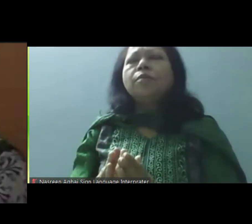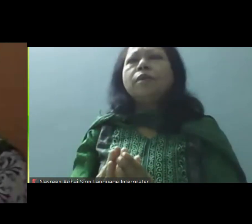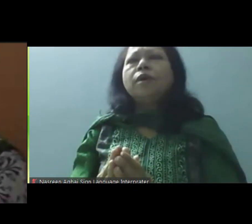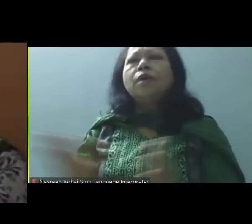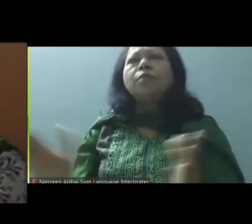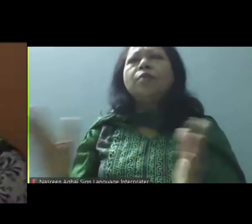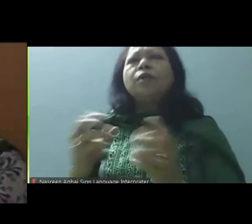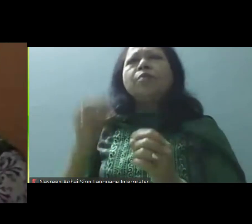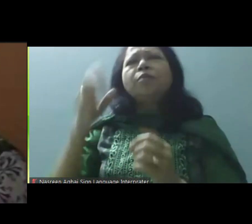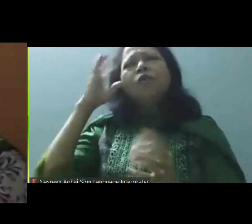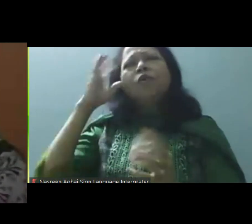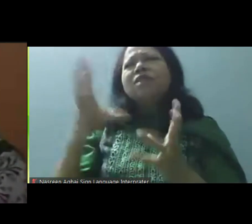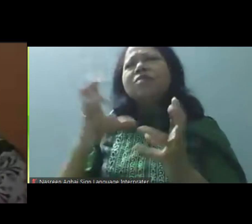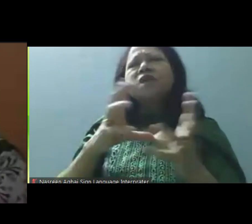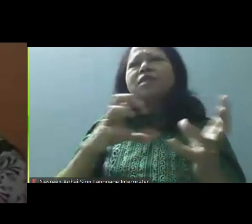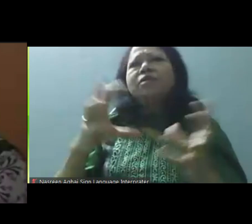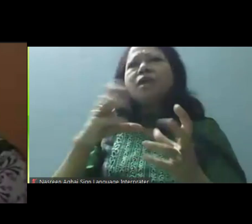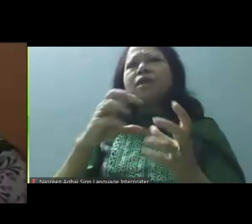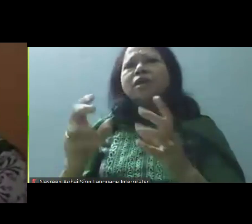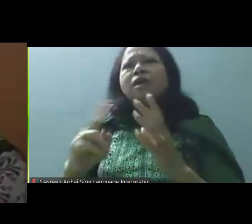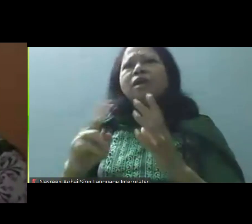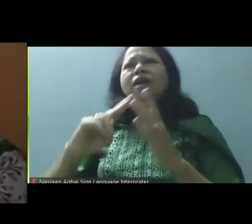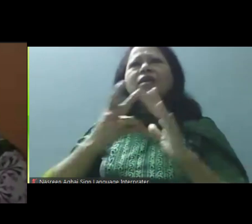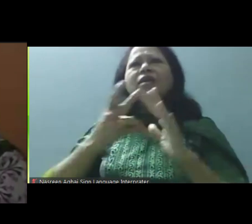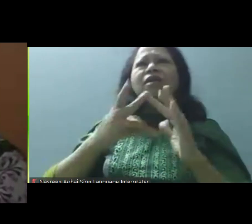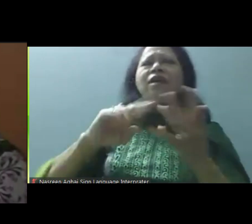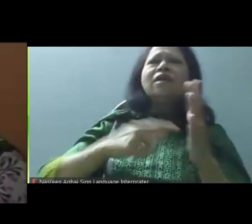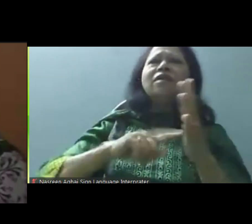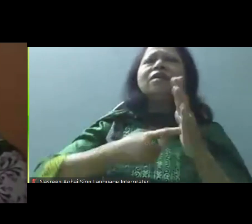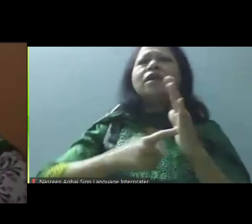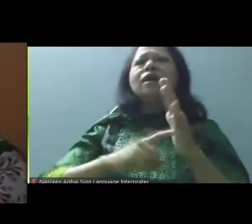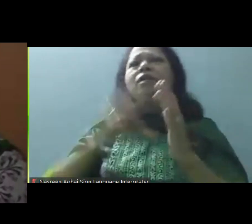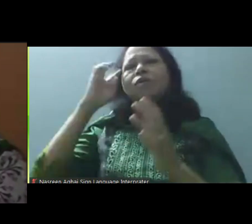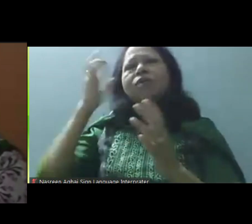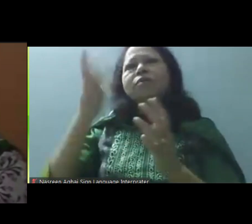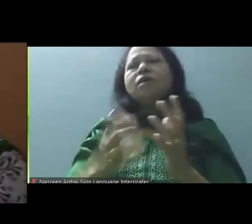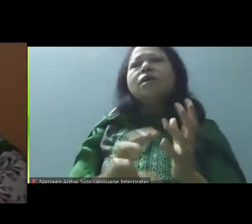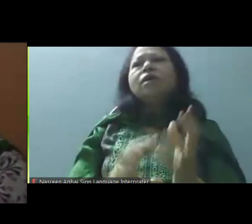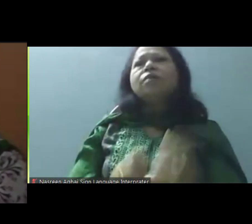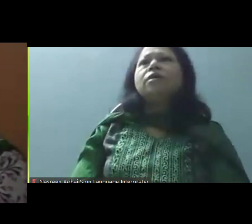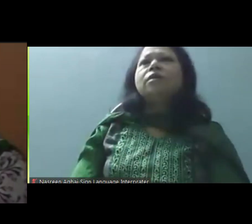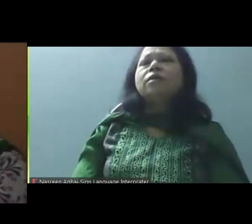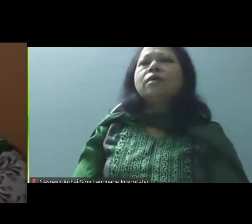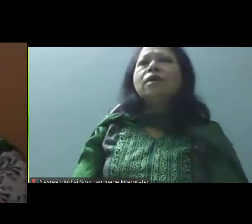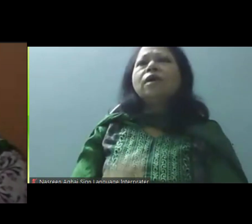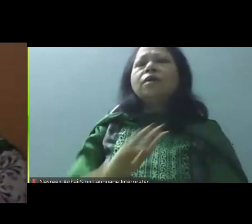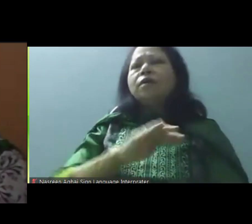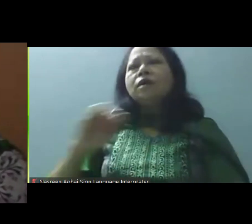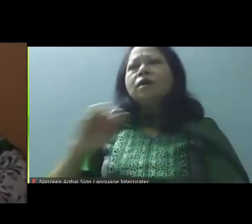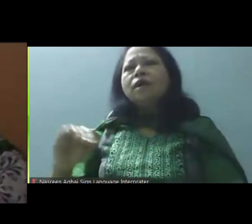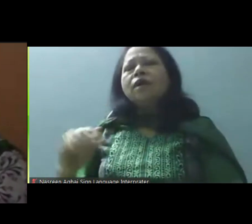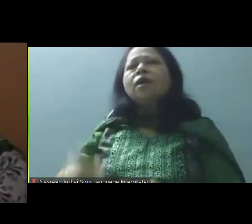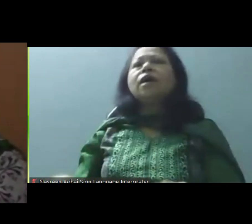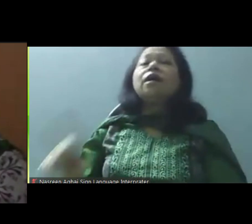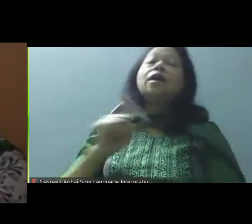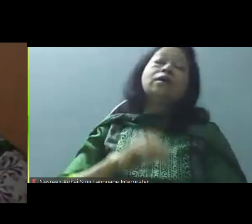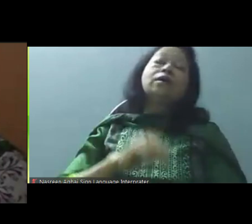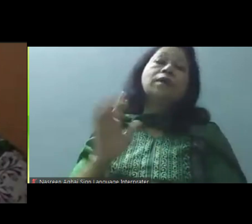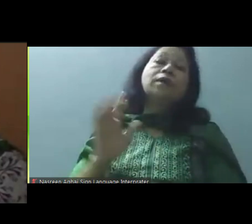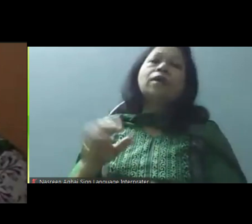gadgets and internet technology for their children at a time.